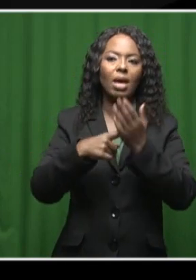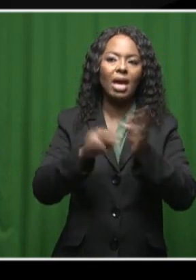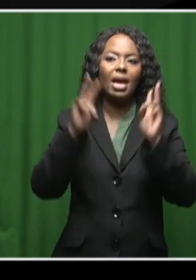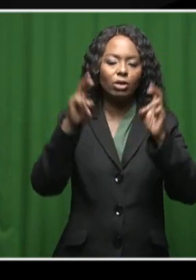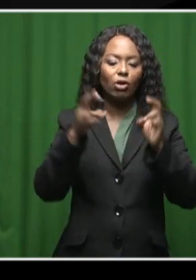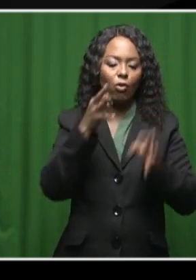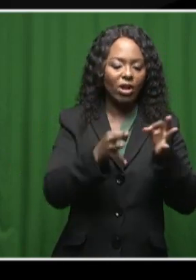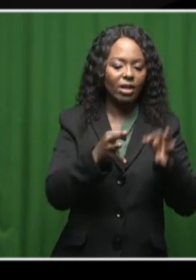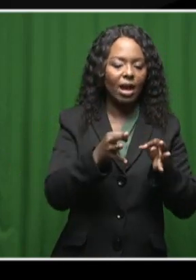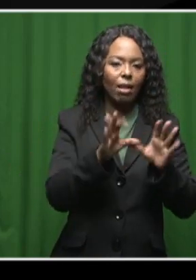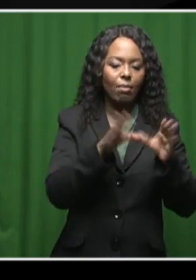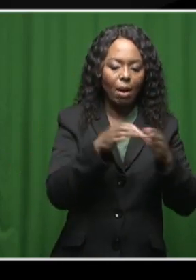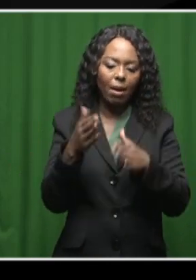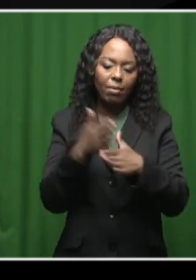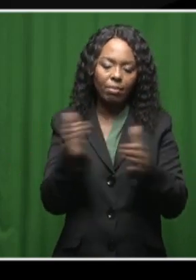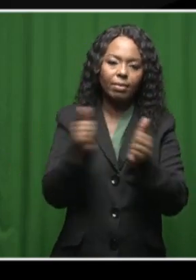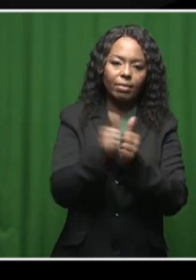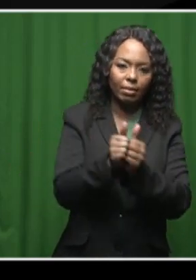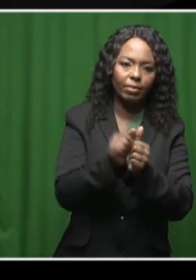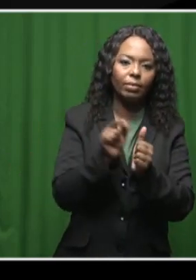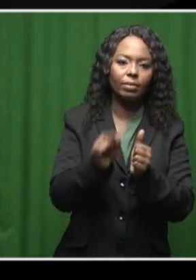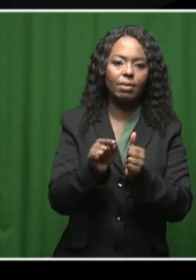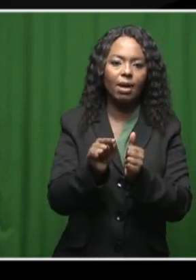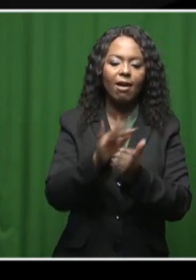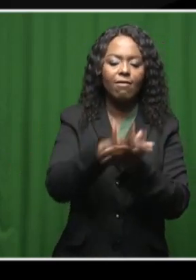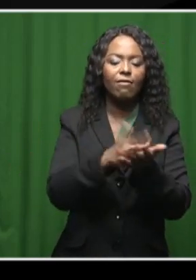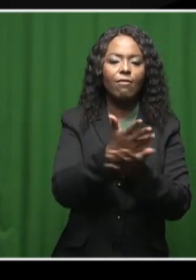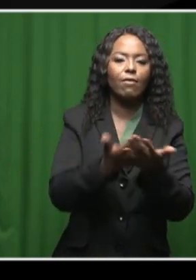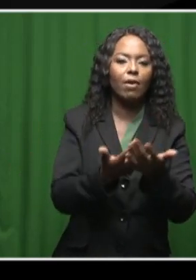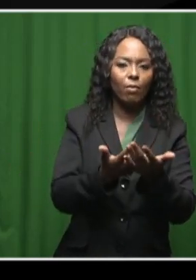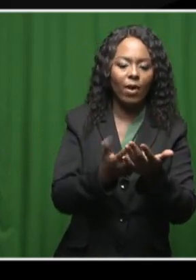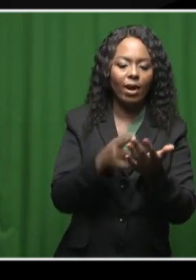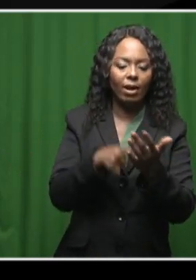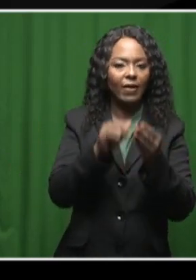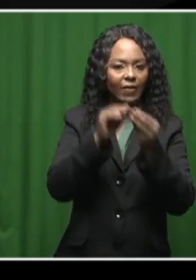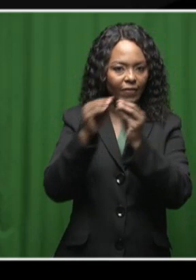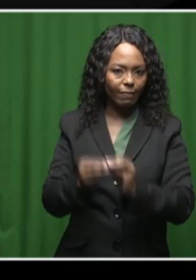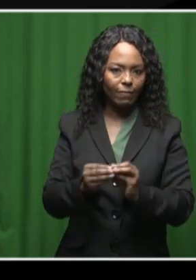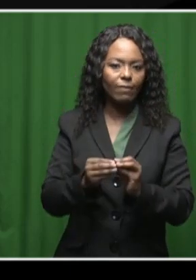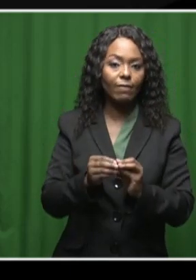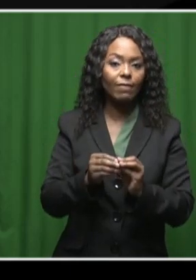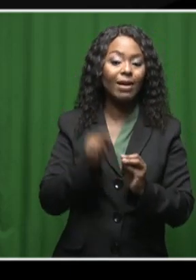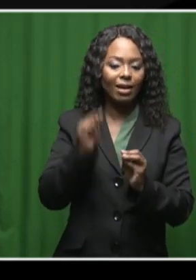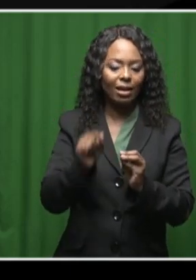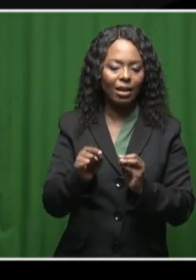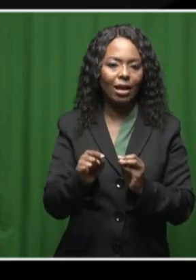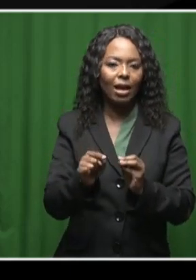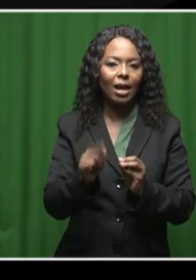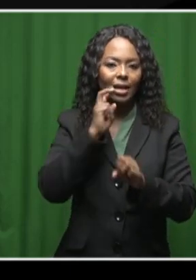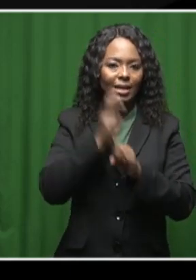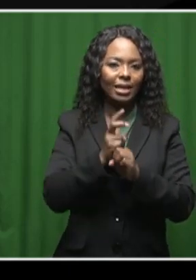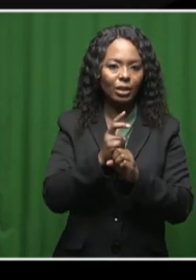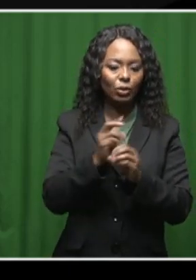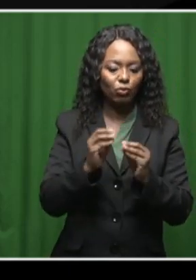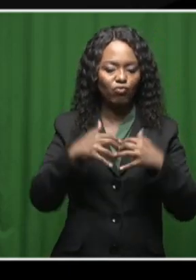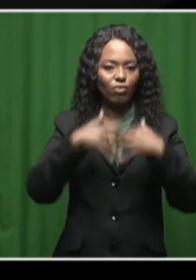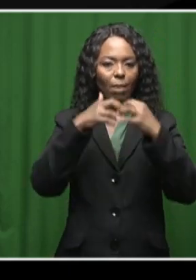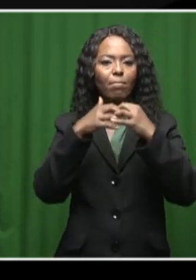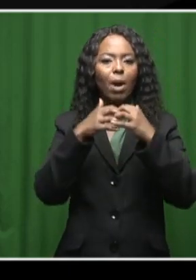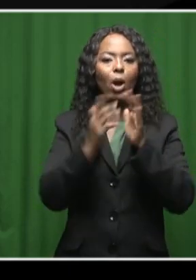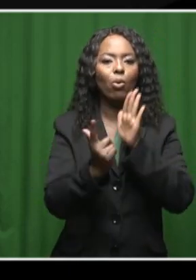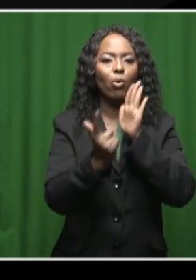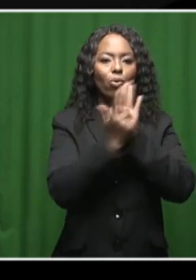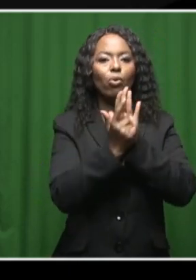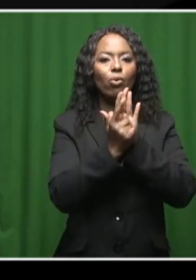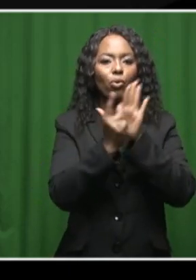thing, developing some framework which might ultimately end up with legislation. As